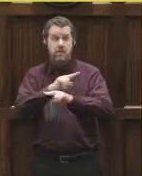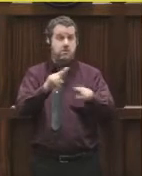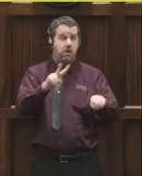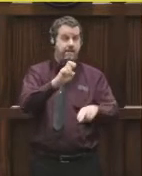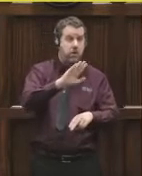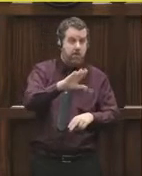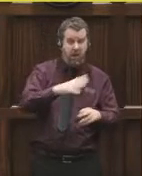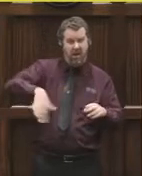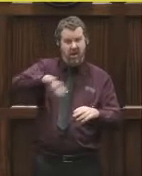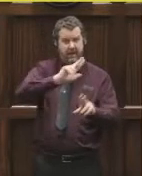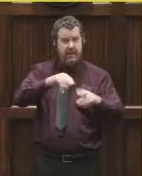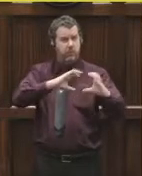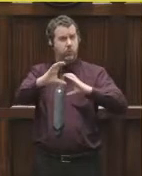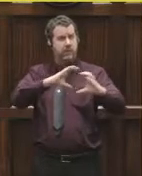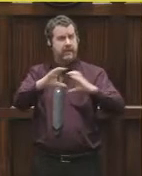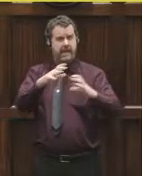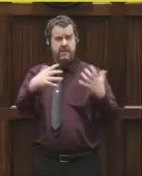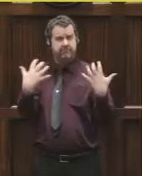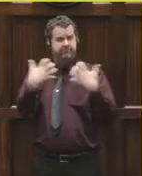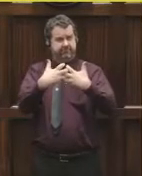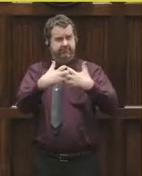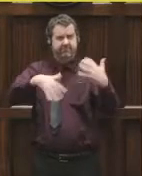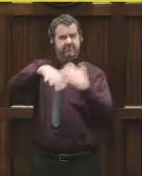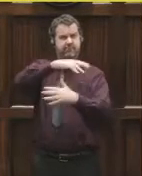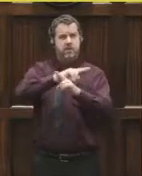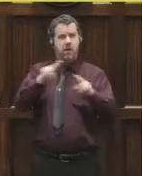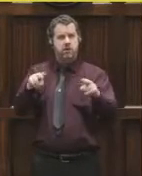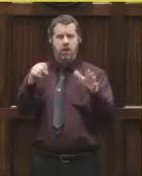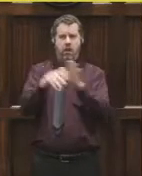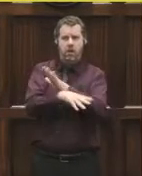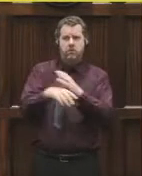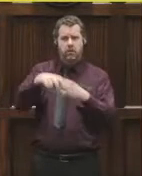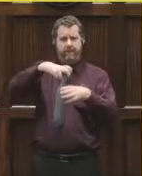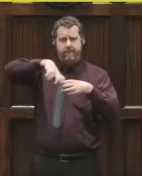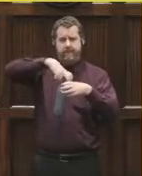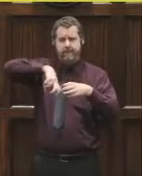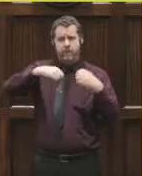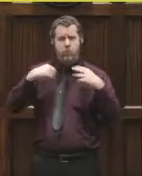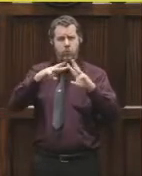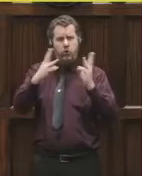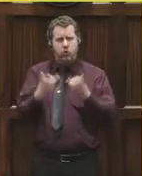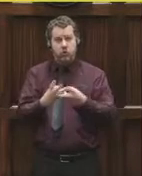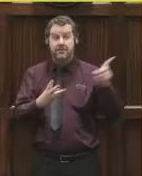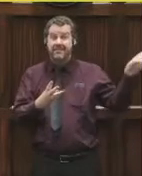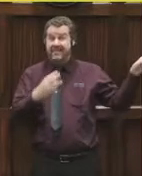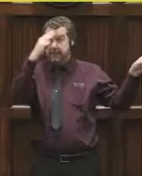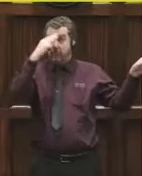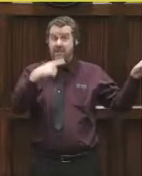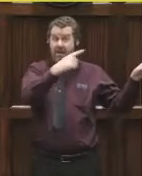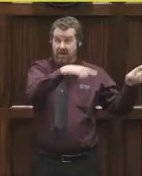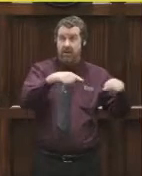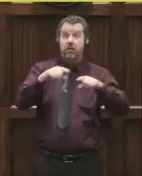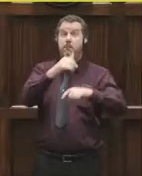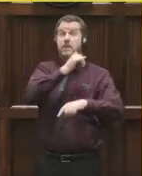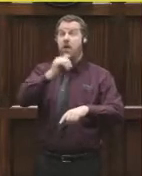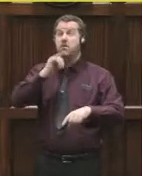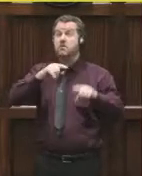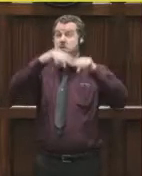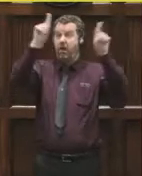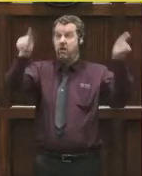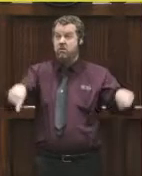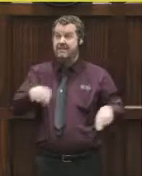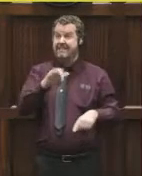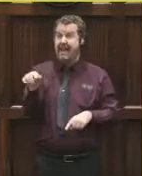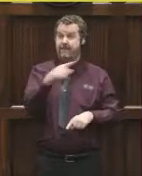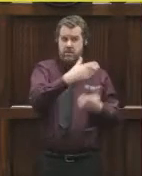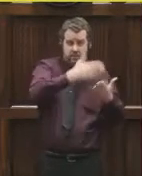our society and not lost in their own world. In the United States, McDonald's staff learned sign language so that the